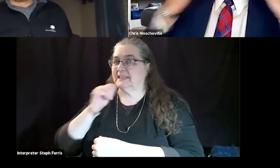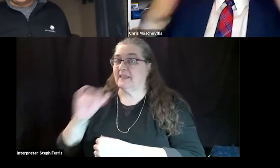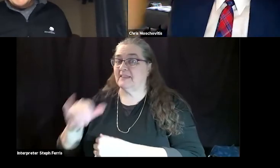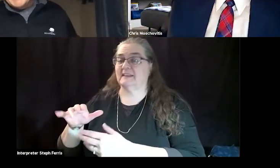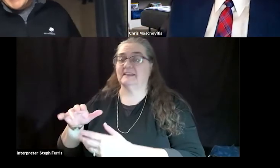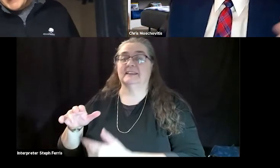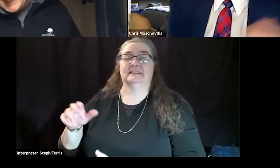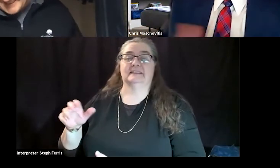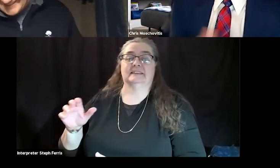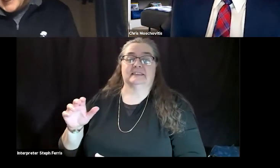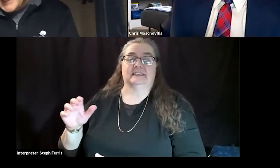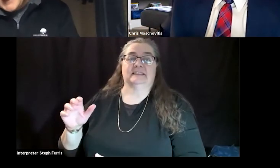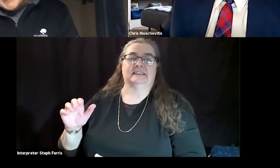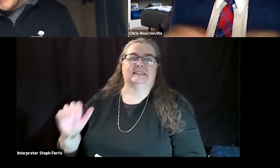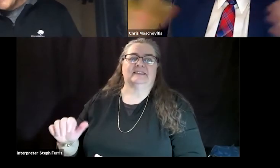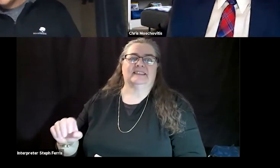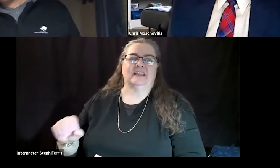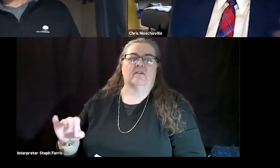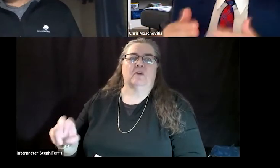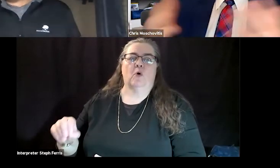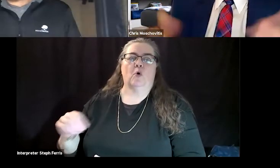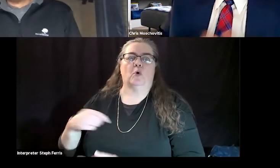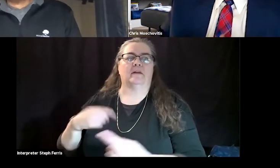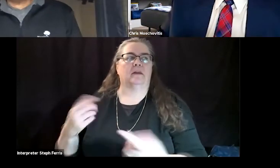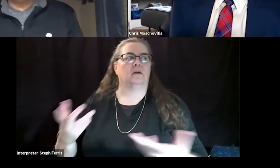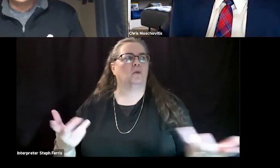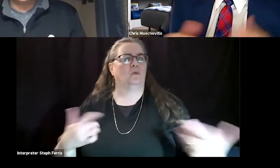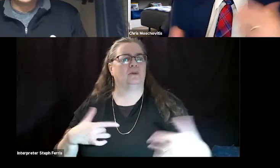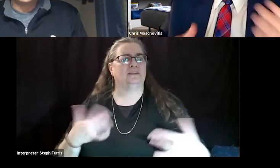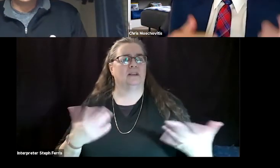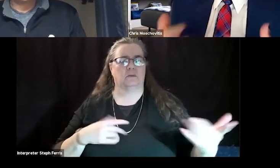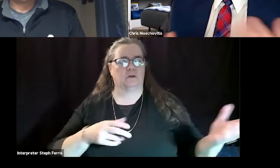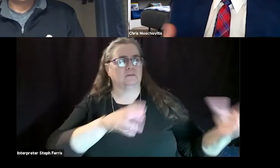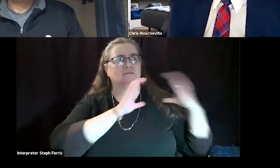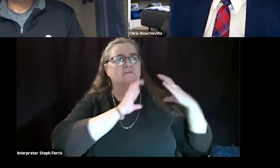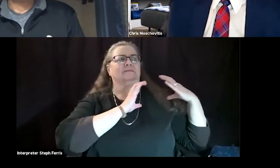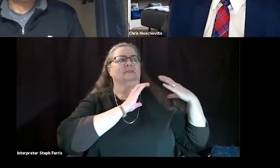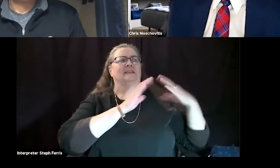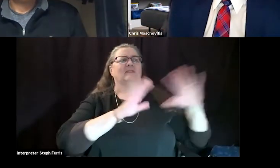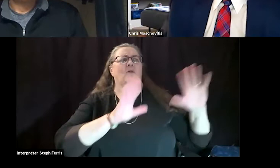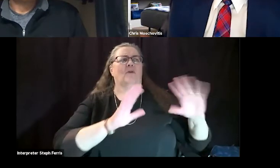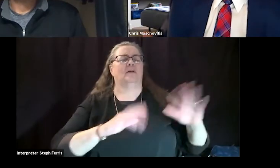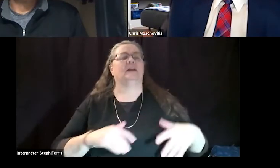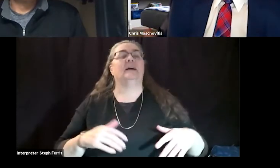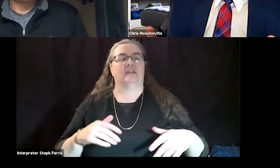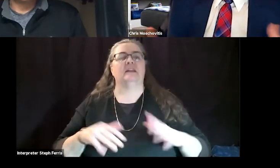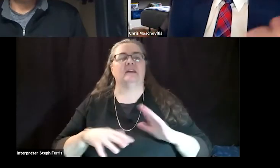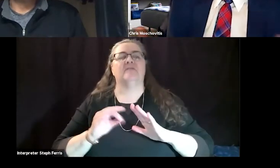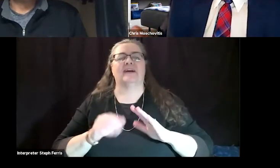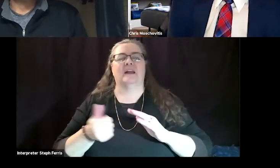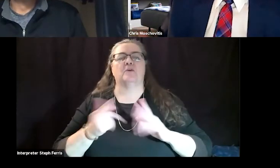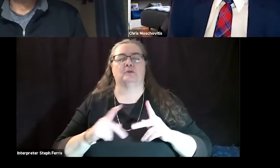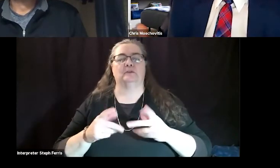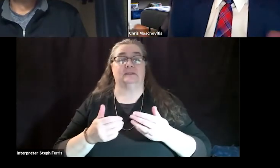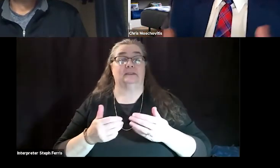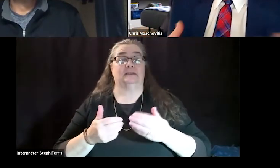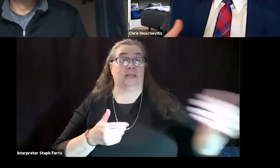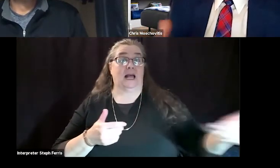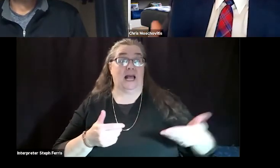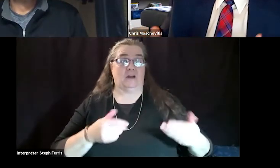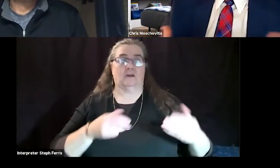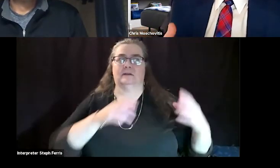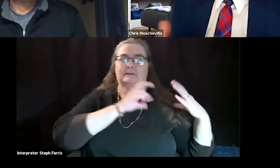goes, oh my God, what have you done to me? And then they hire somebody who's dedicated to privacy. But there isn't a lot of professionals that really have